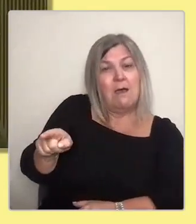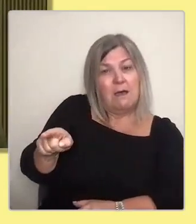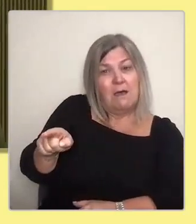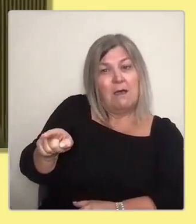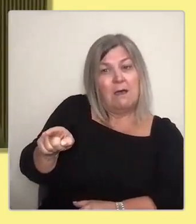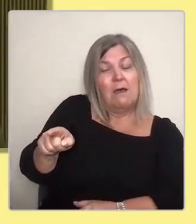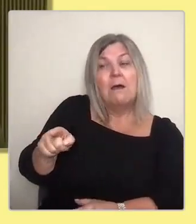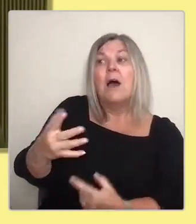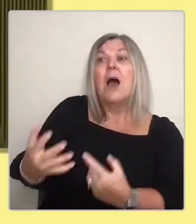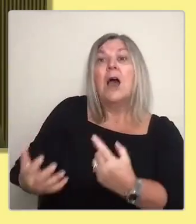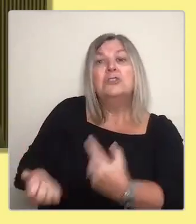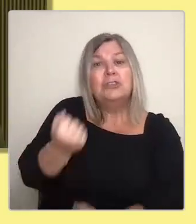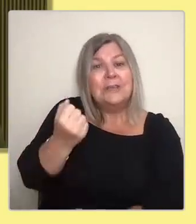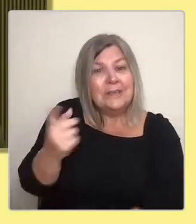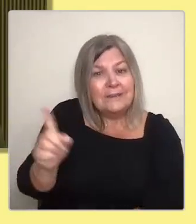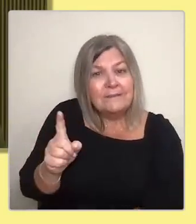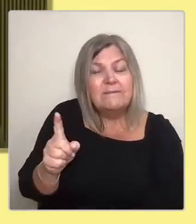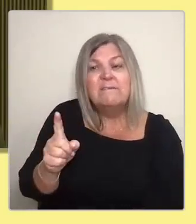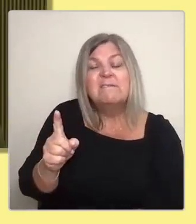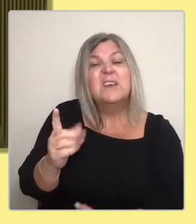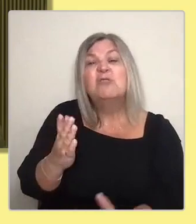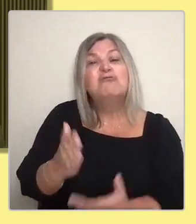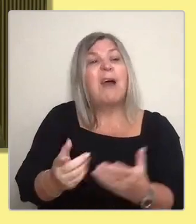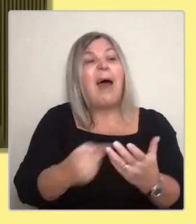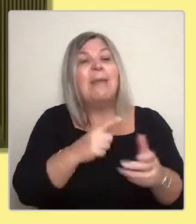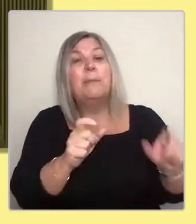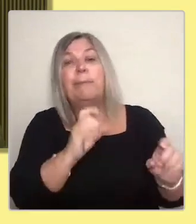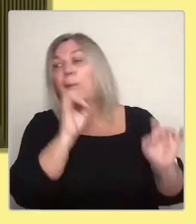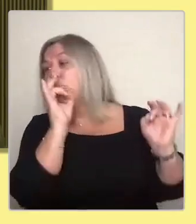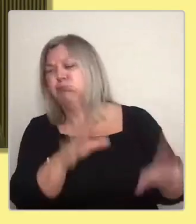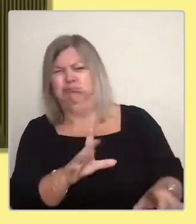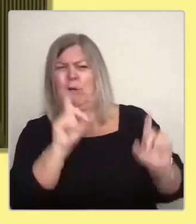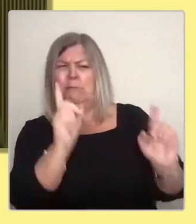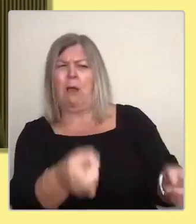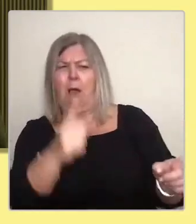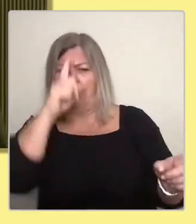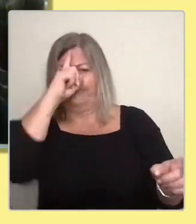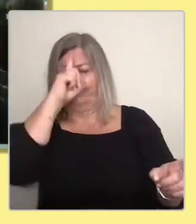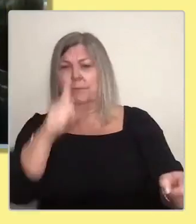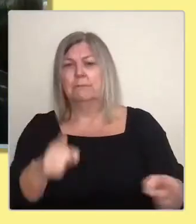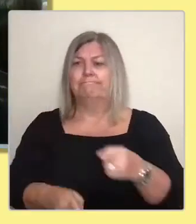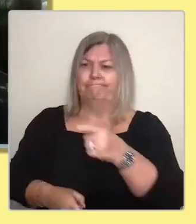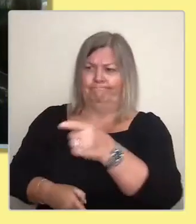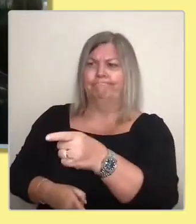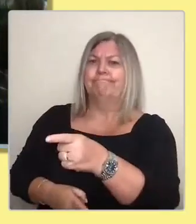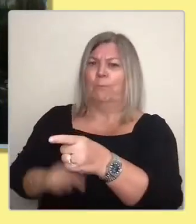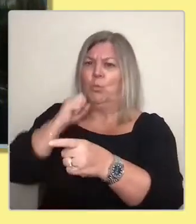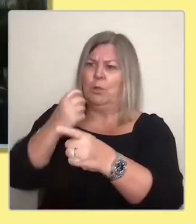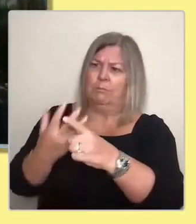that other people didn't even believe were possible. Thank you.